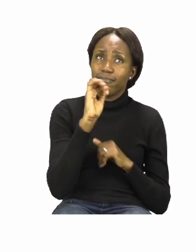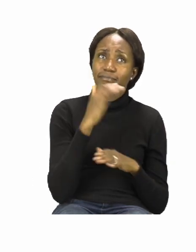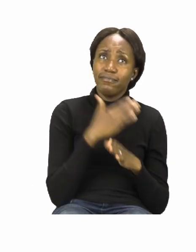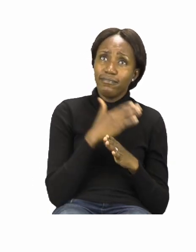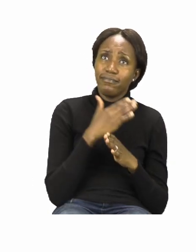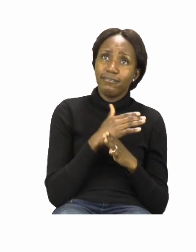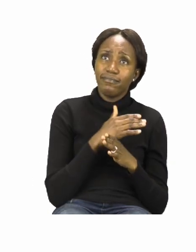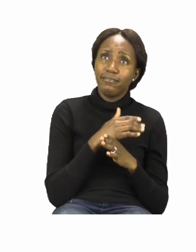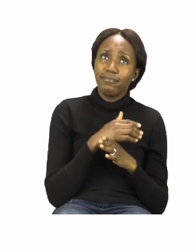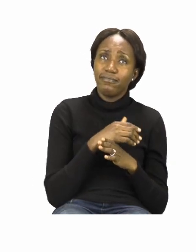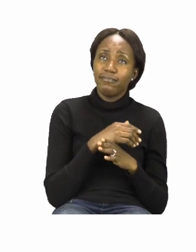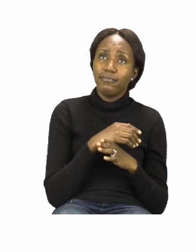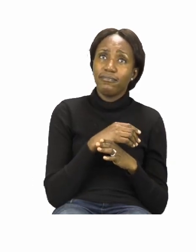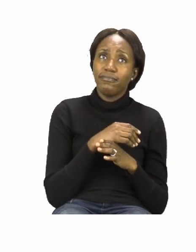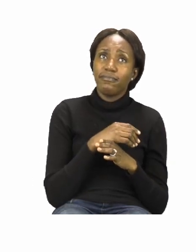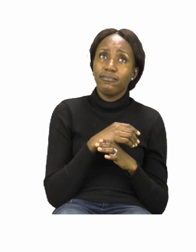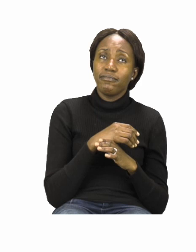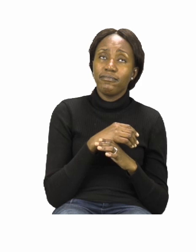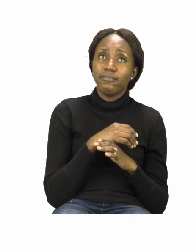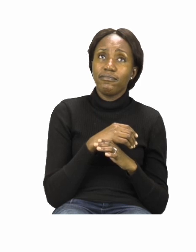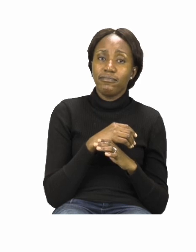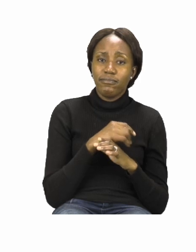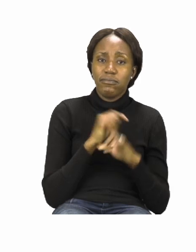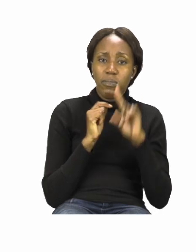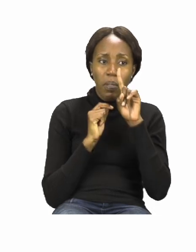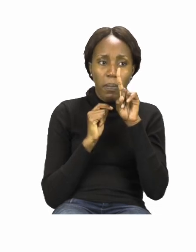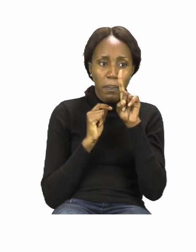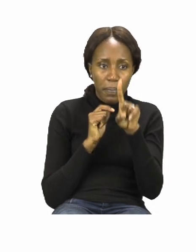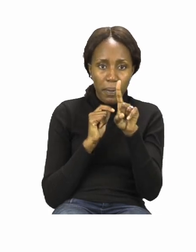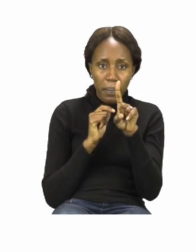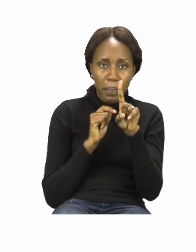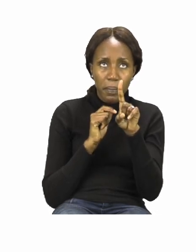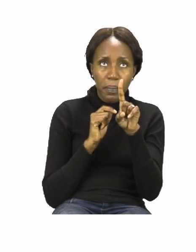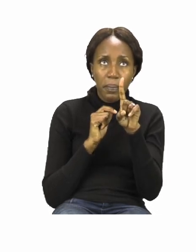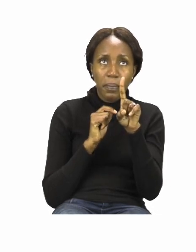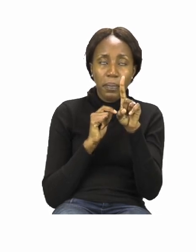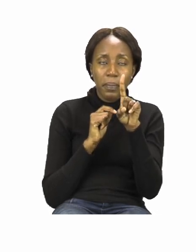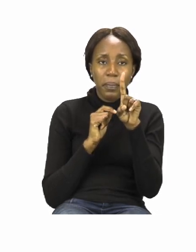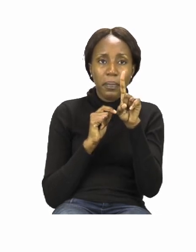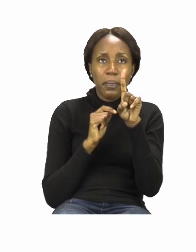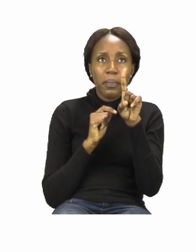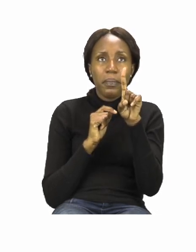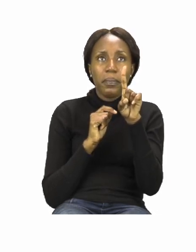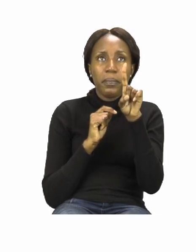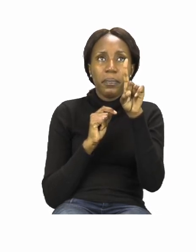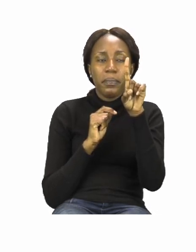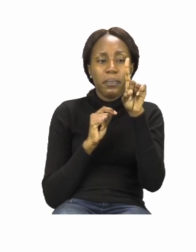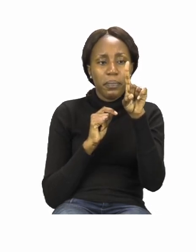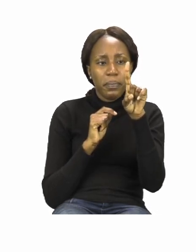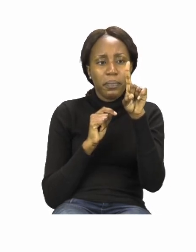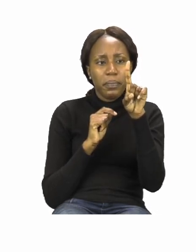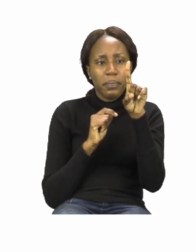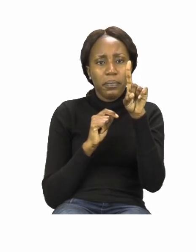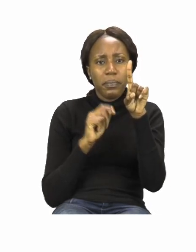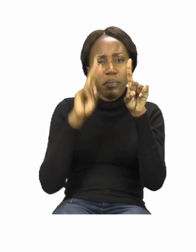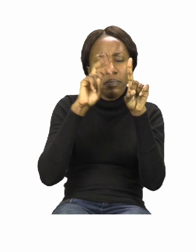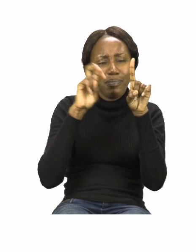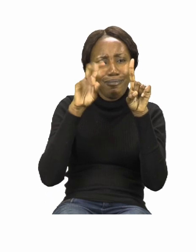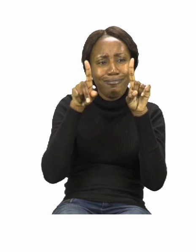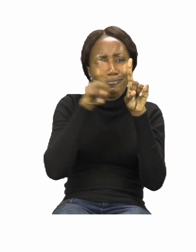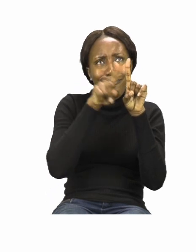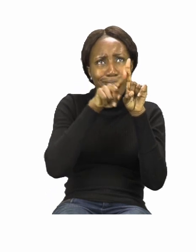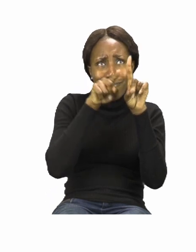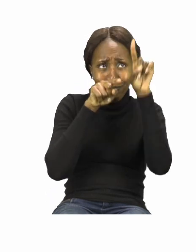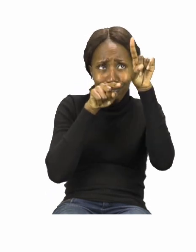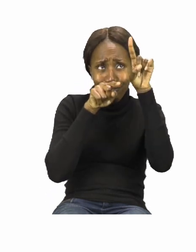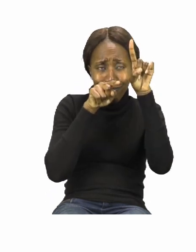your finger on the arrows on top. And then you're going to find the arrows that look like